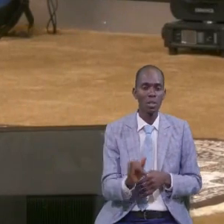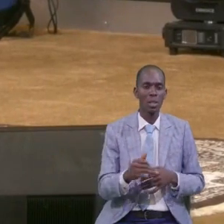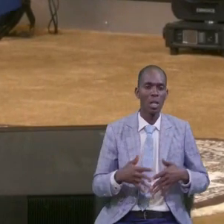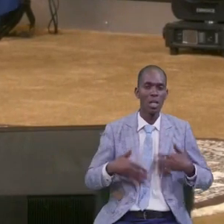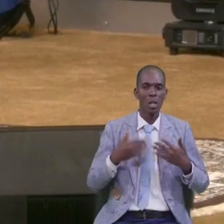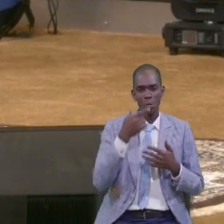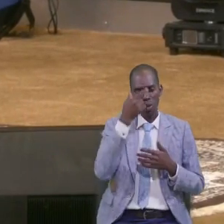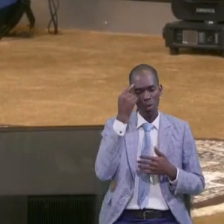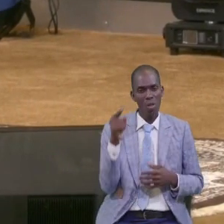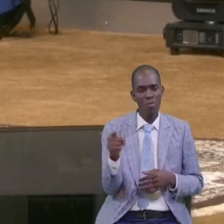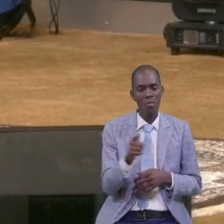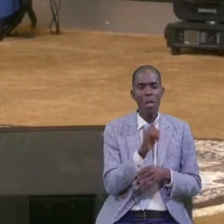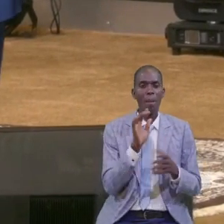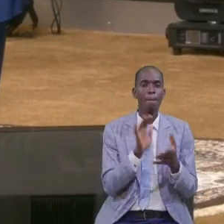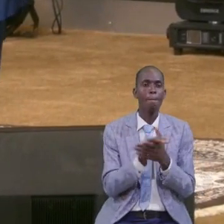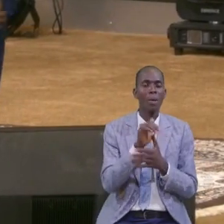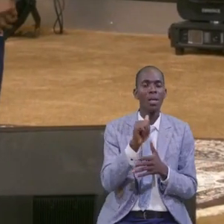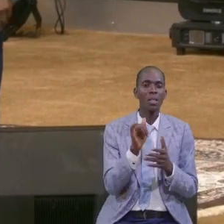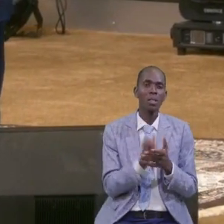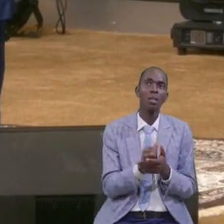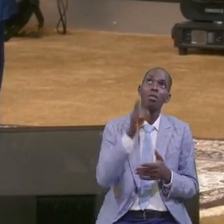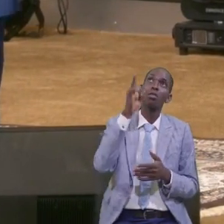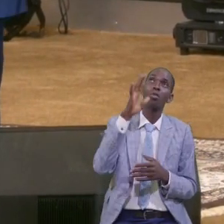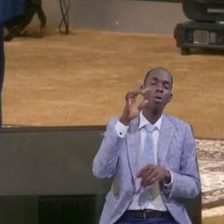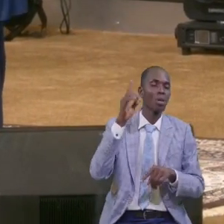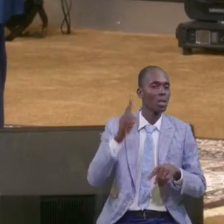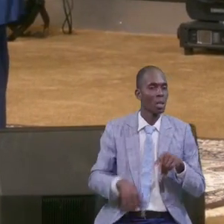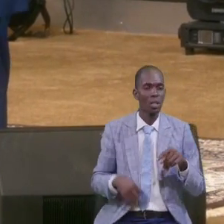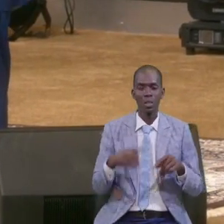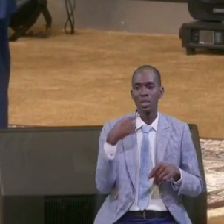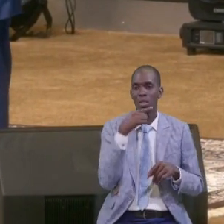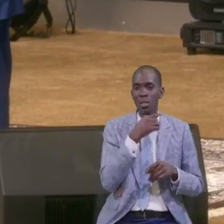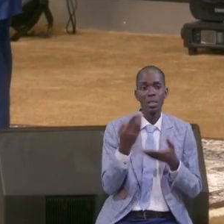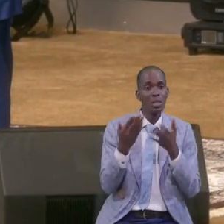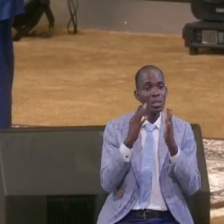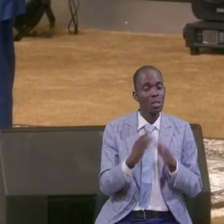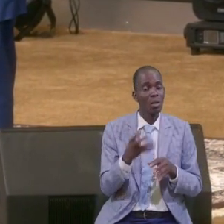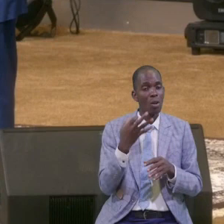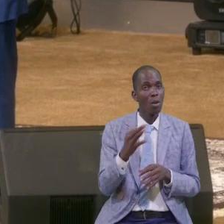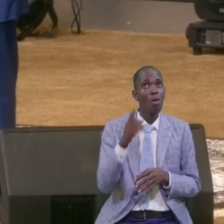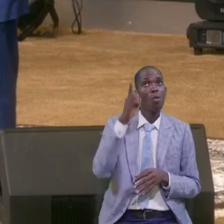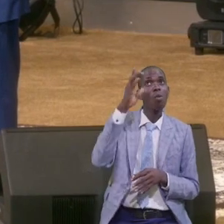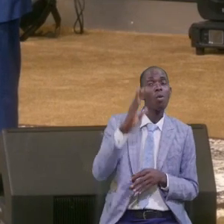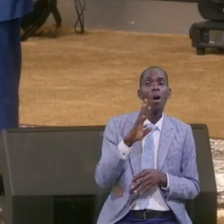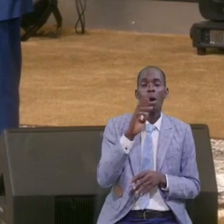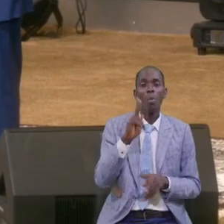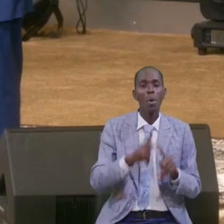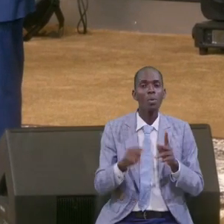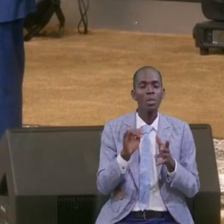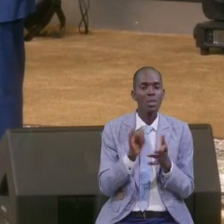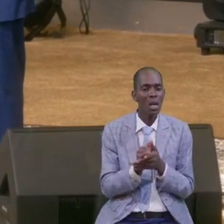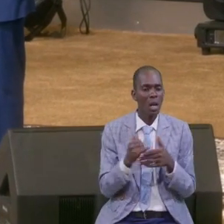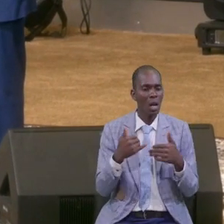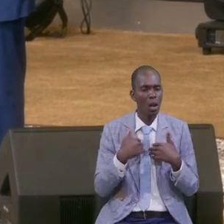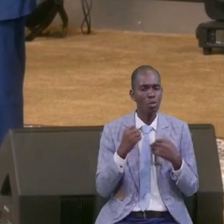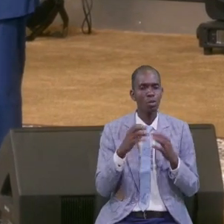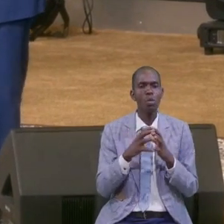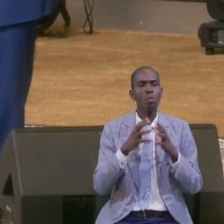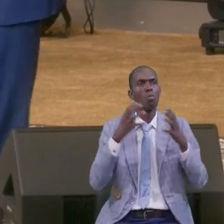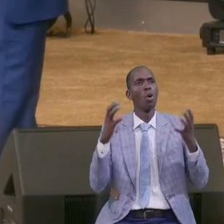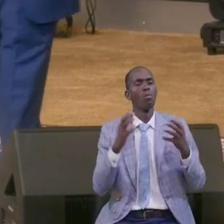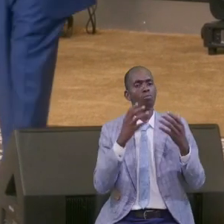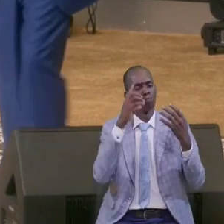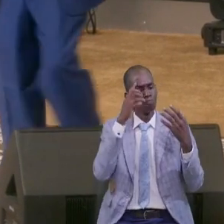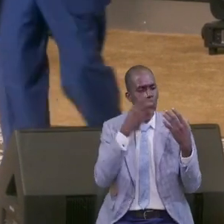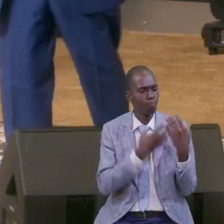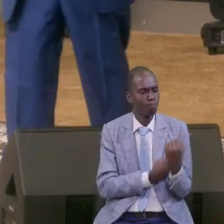they believe that God cannot lie. Servants of God are the people that have trust in God. They're the people that have